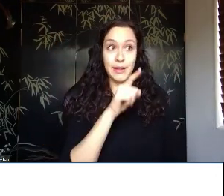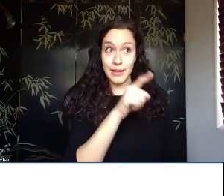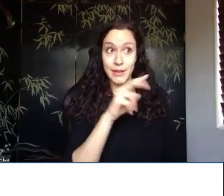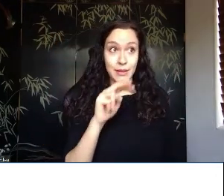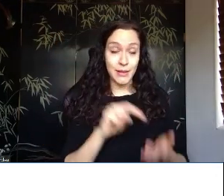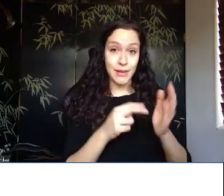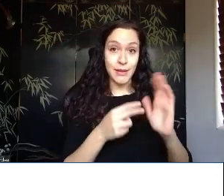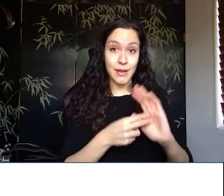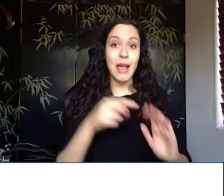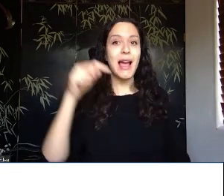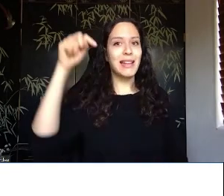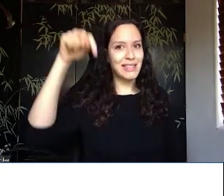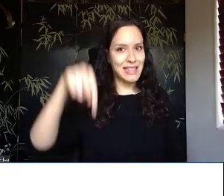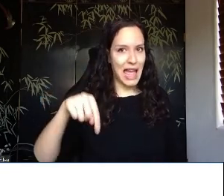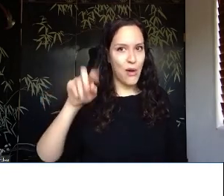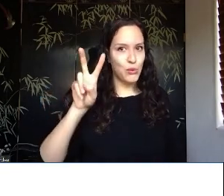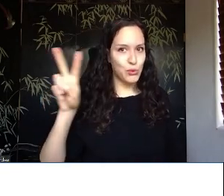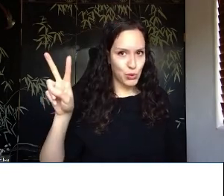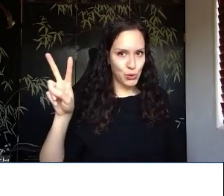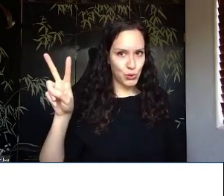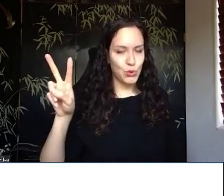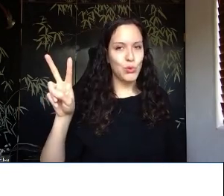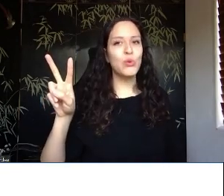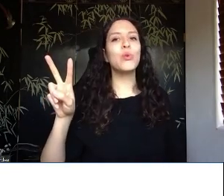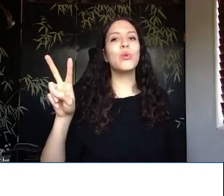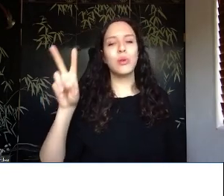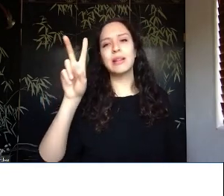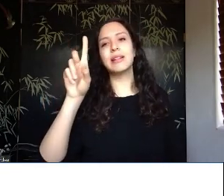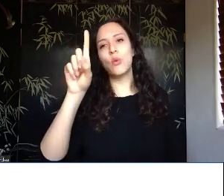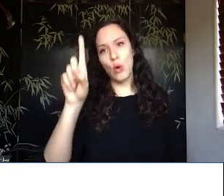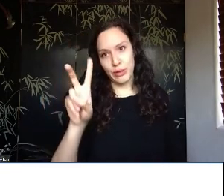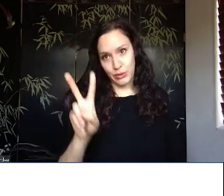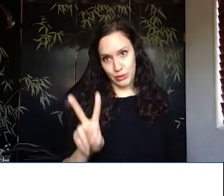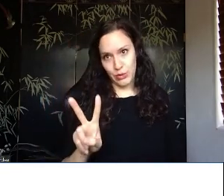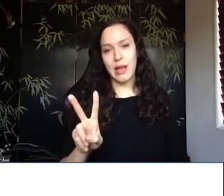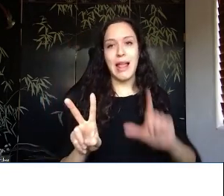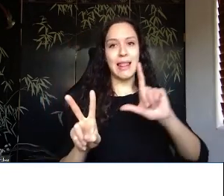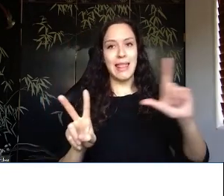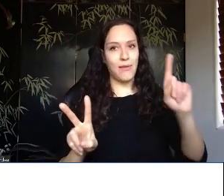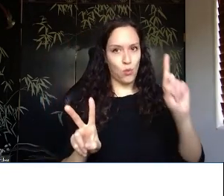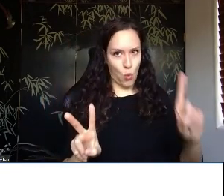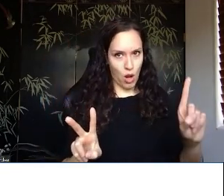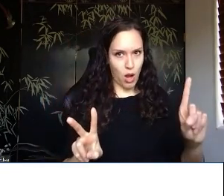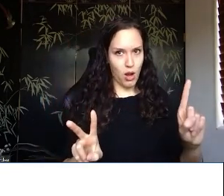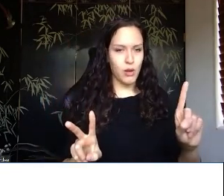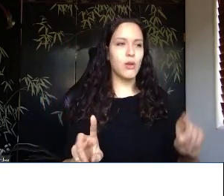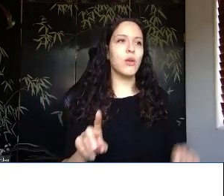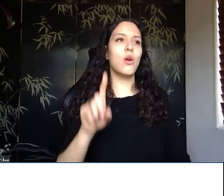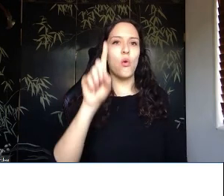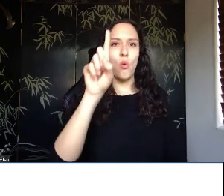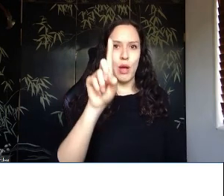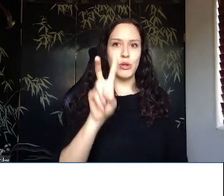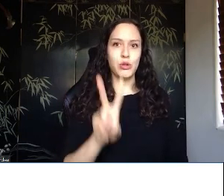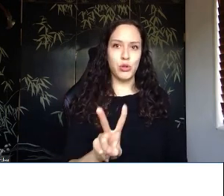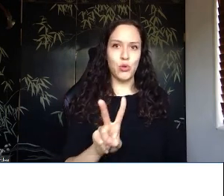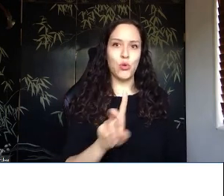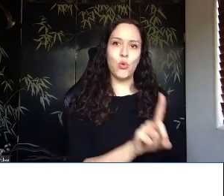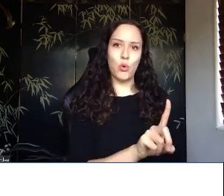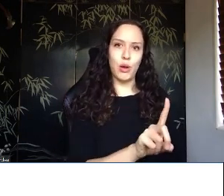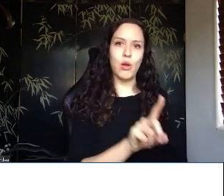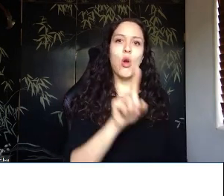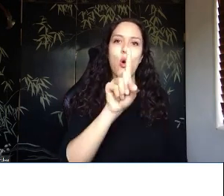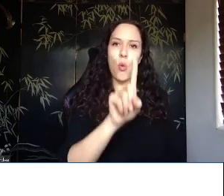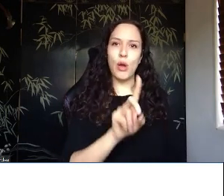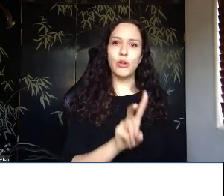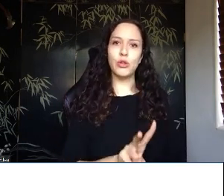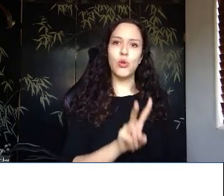down 2, left 1. So down 2, left 1. Down 2, left 1.